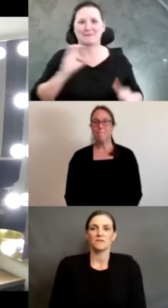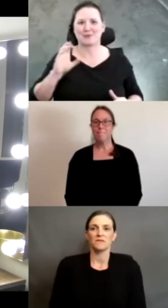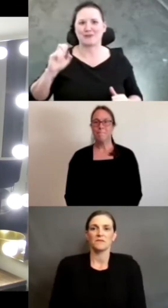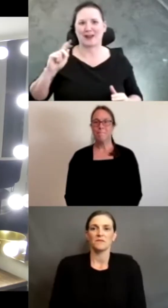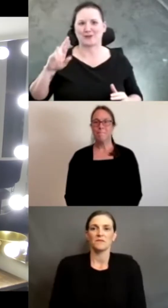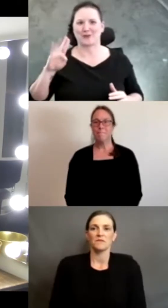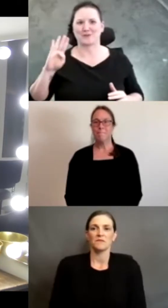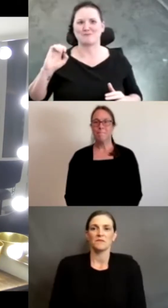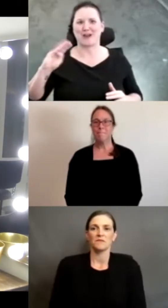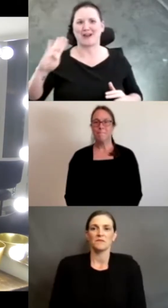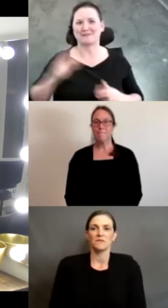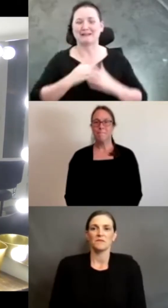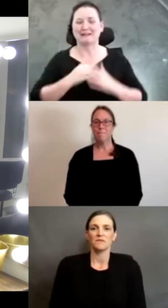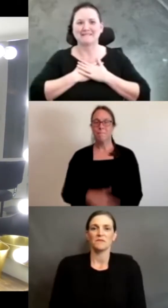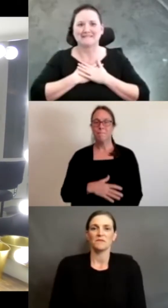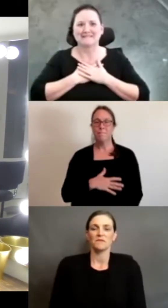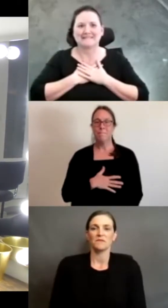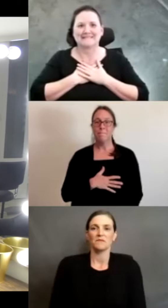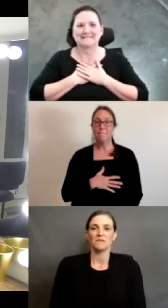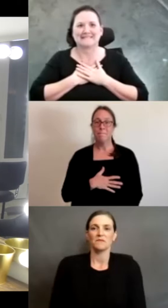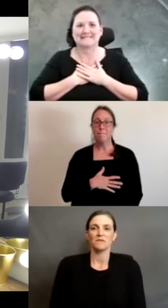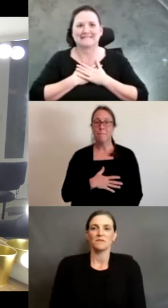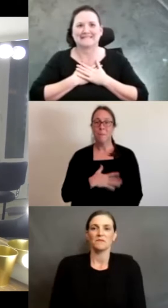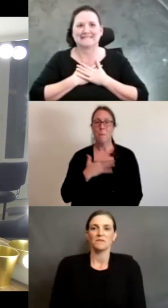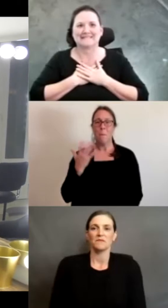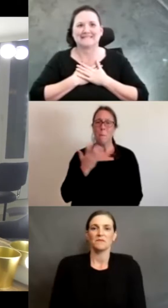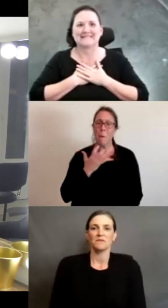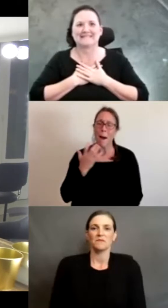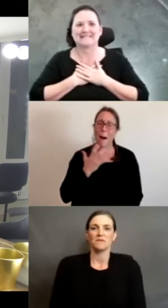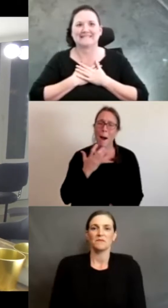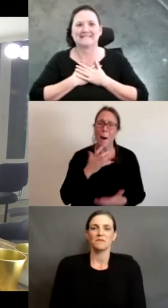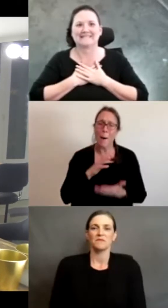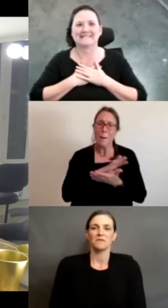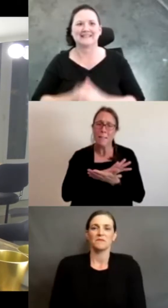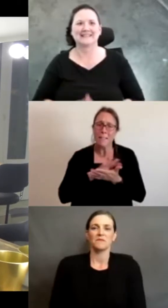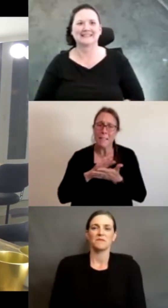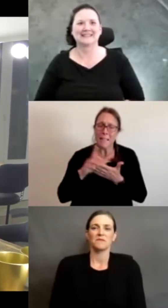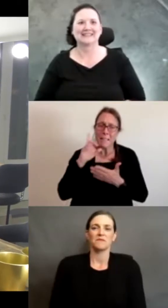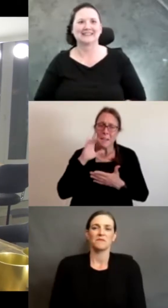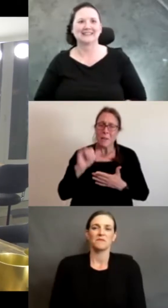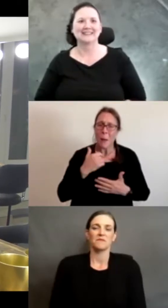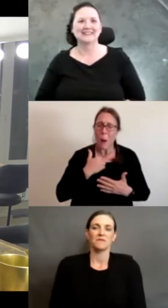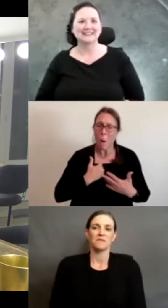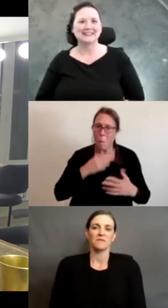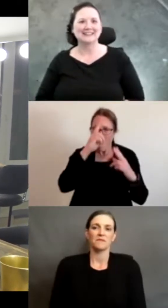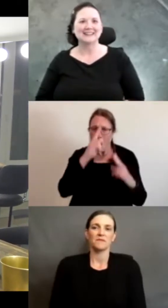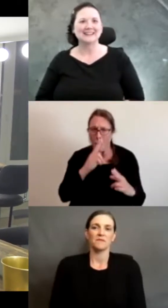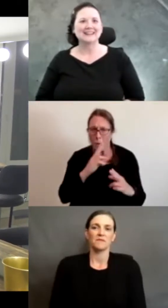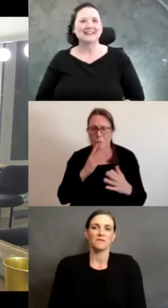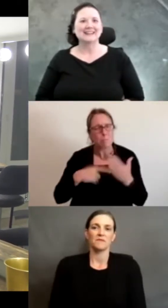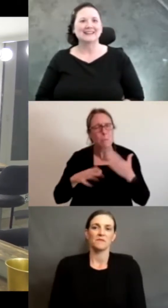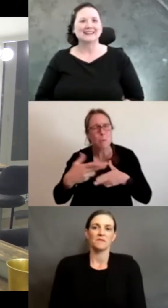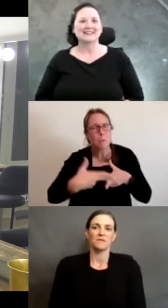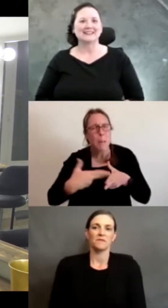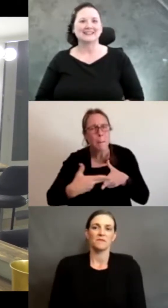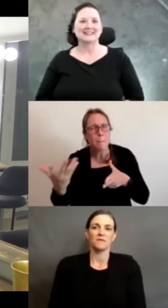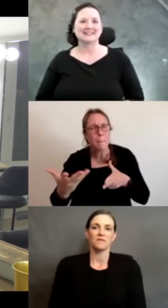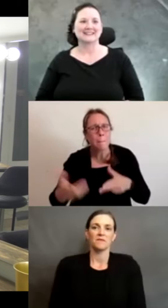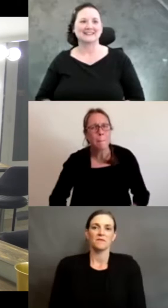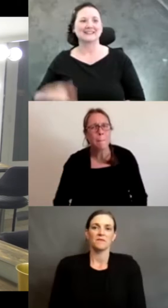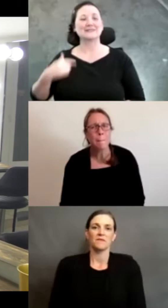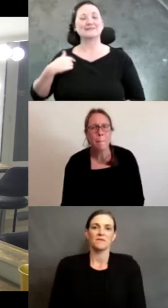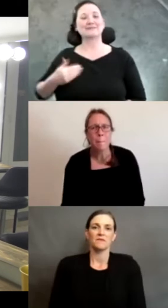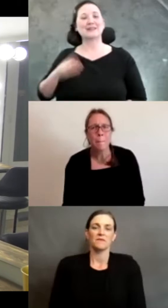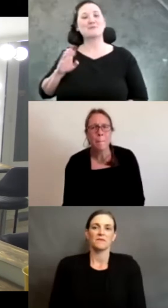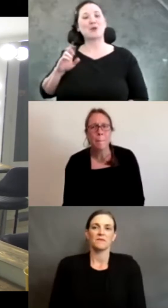Bomb. Oh my! How nice to hear. I'm honored. Tell me your name. Barbara